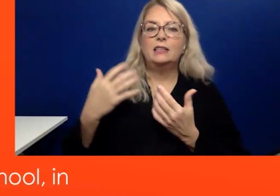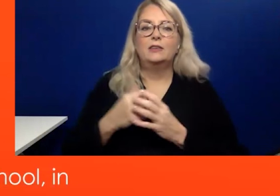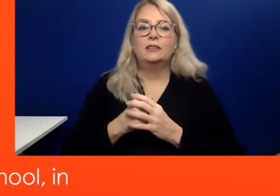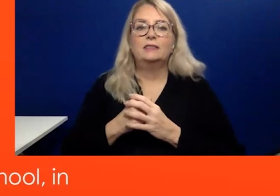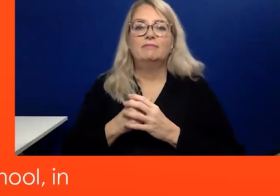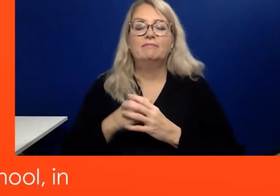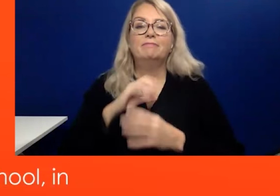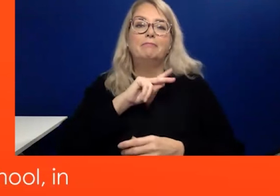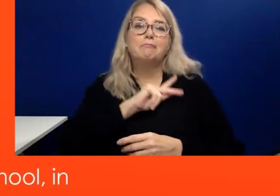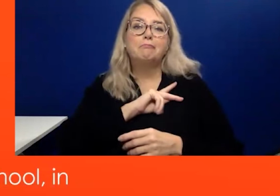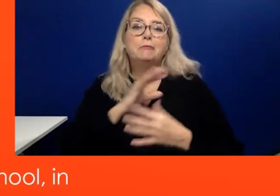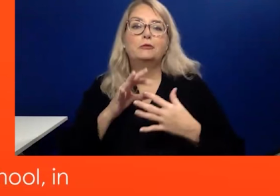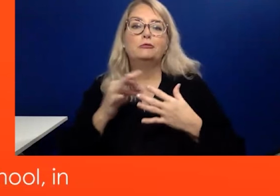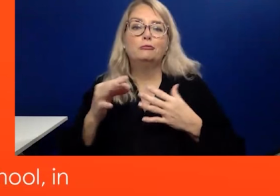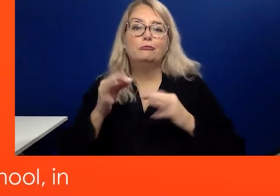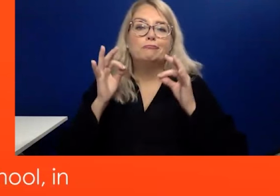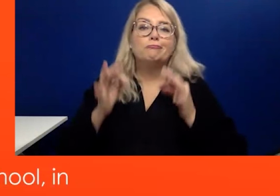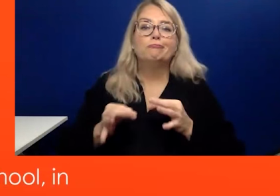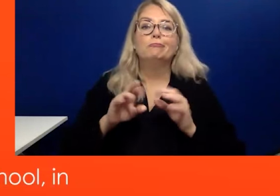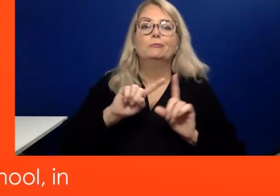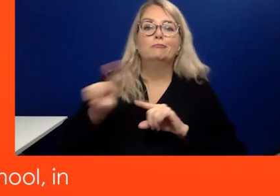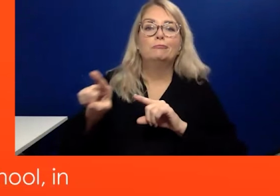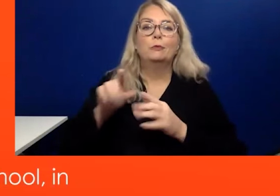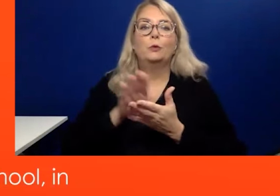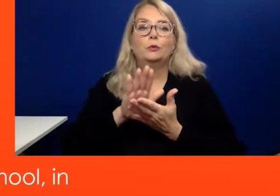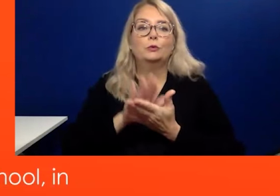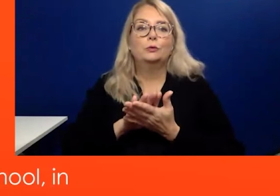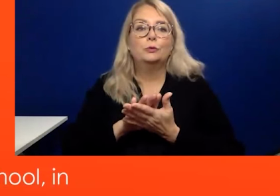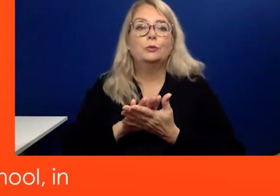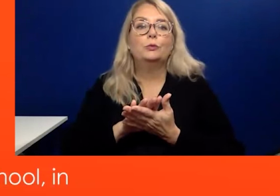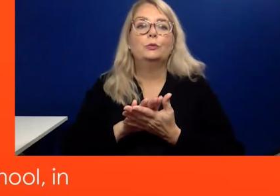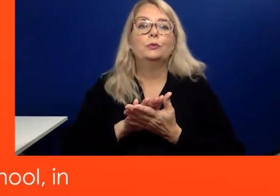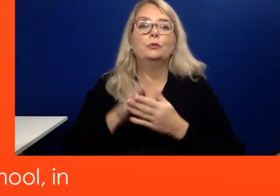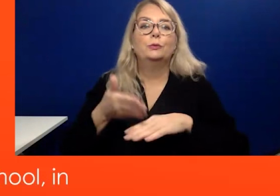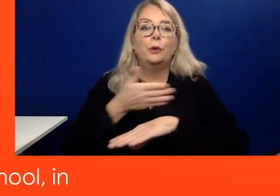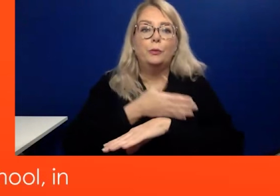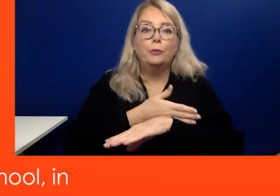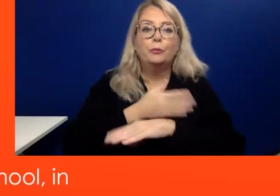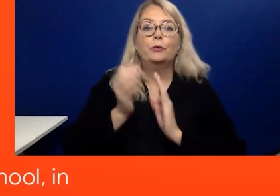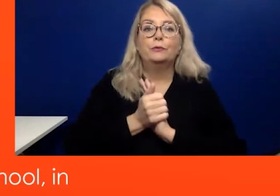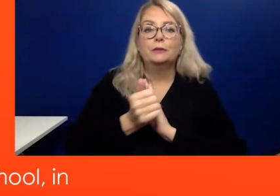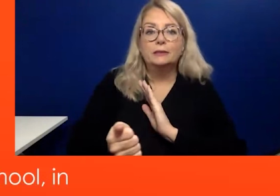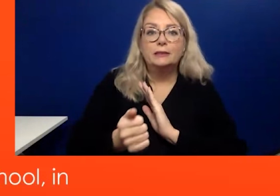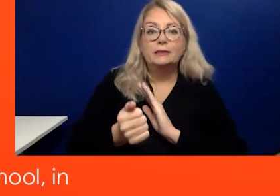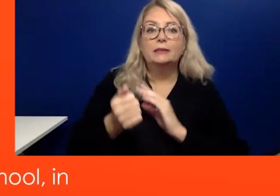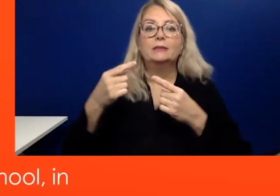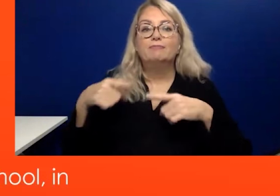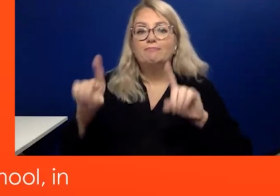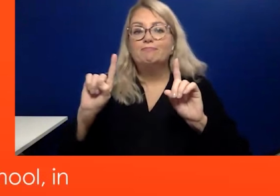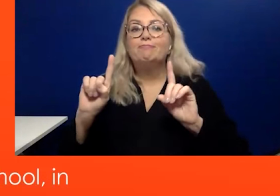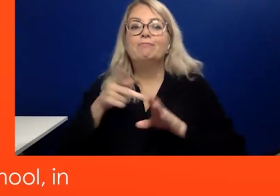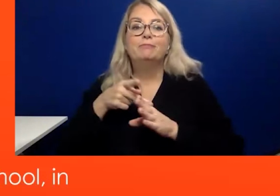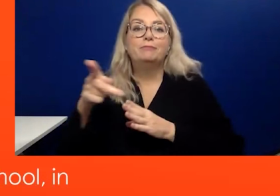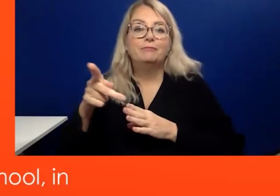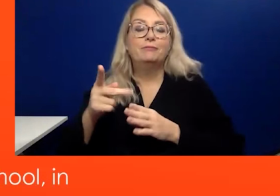order to improve job skills and achieve professional growth. The ability to move from course to